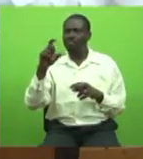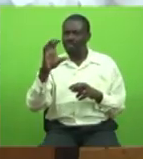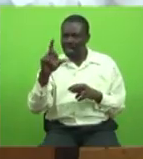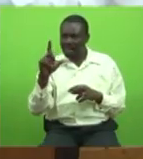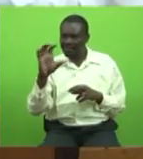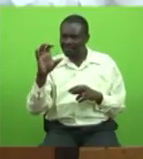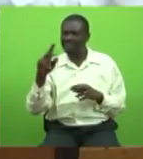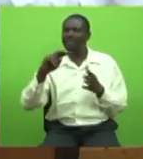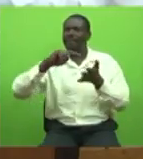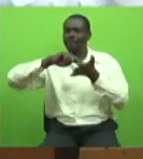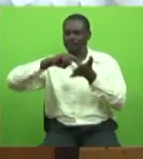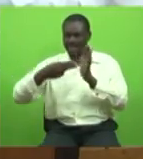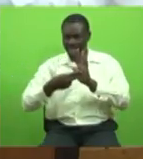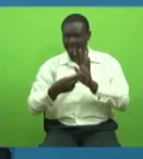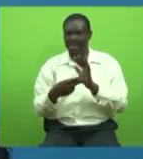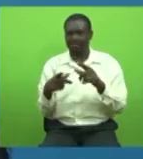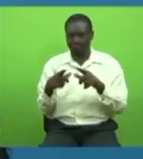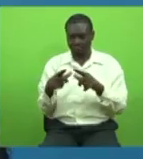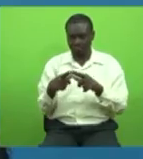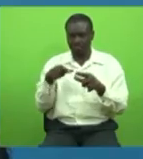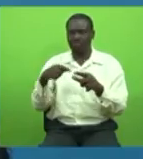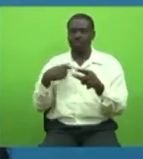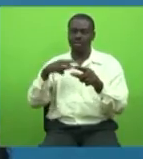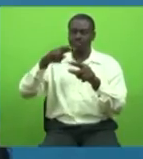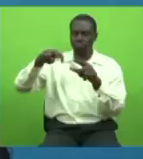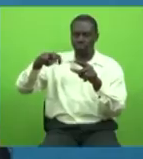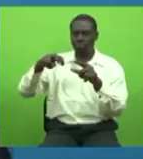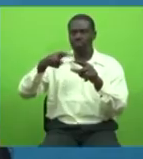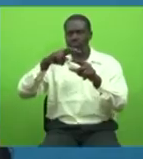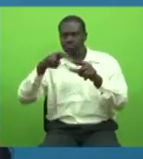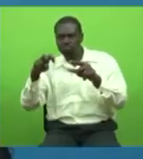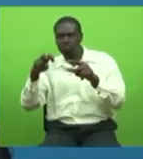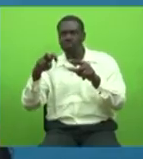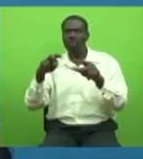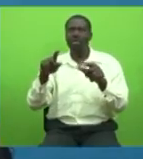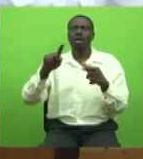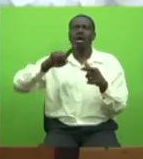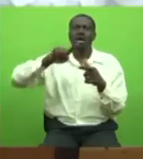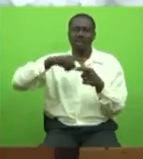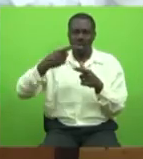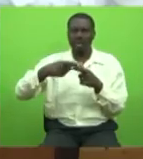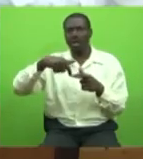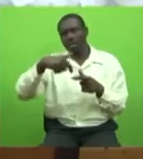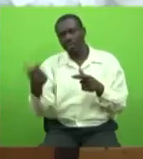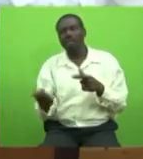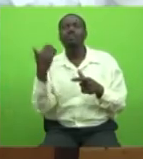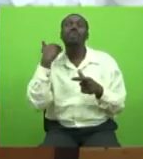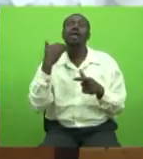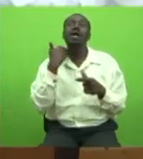on collection of evidence such as body fluids, which can be blood or urine, collection of